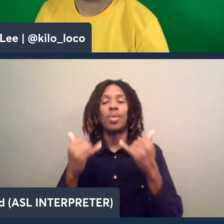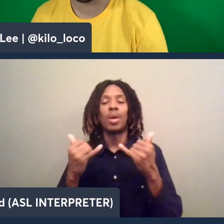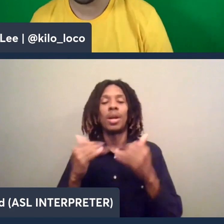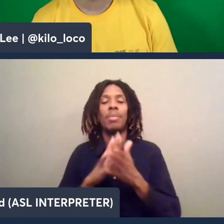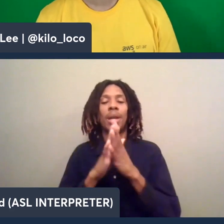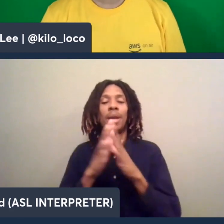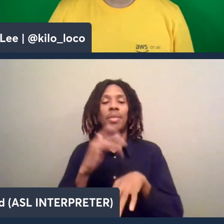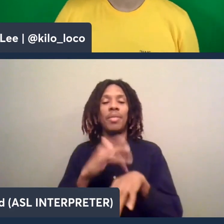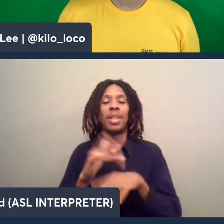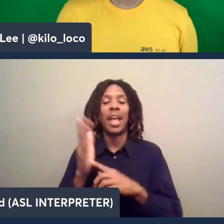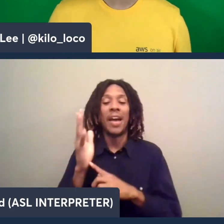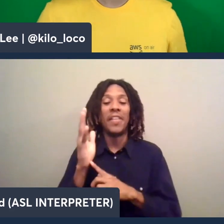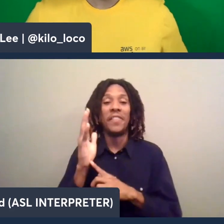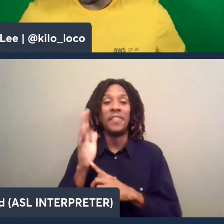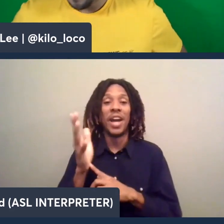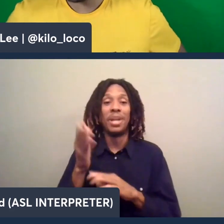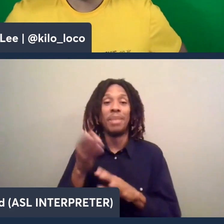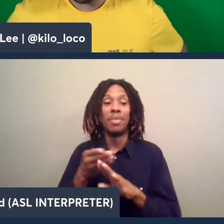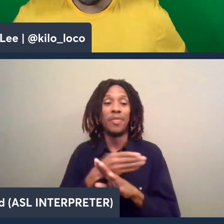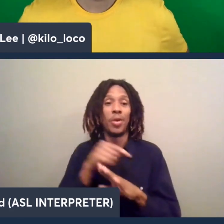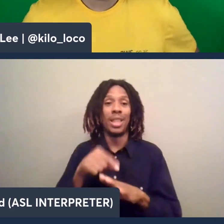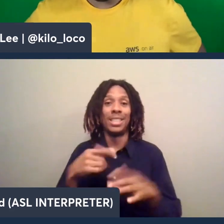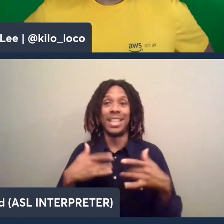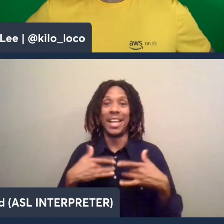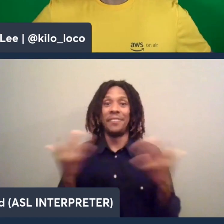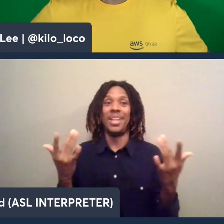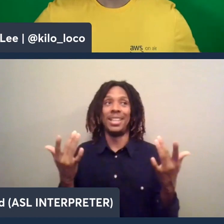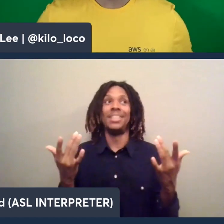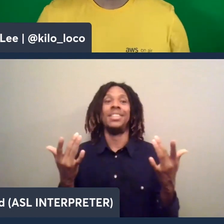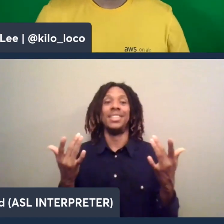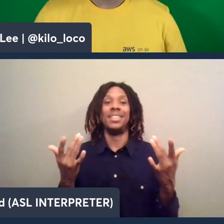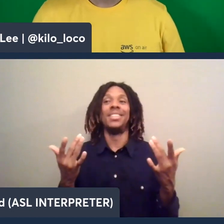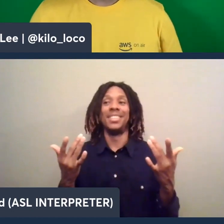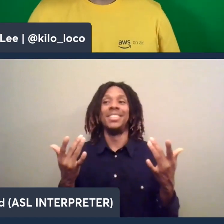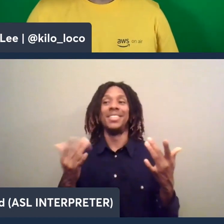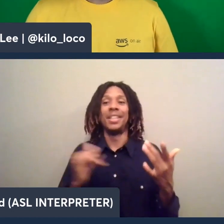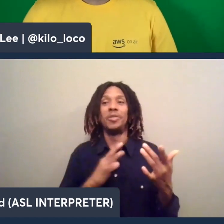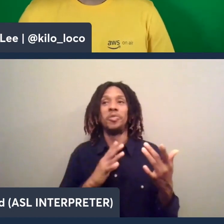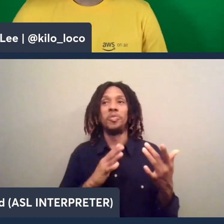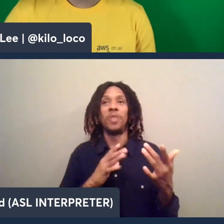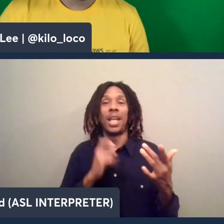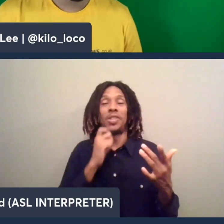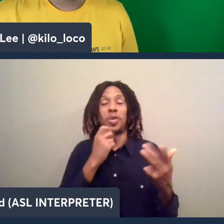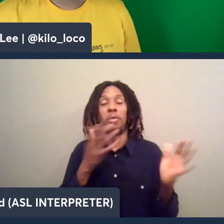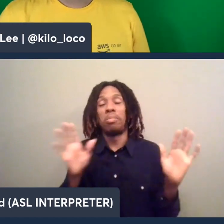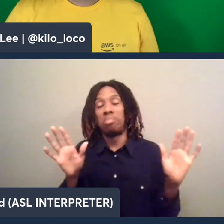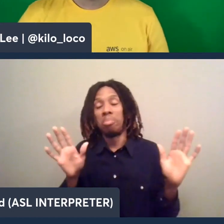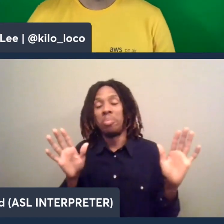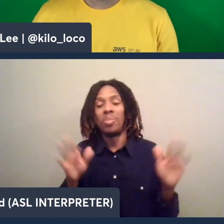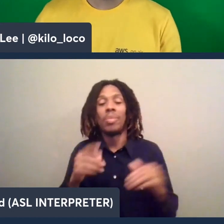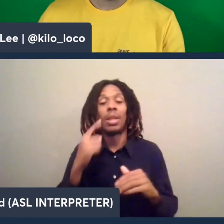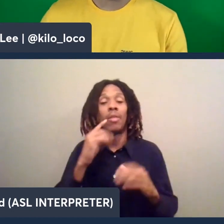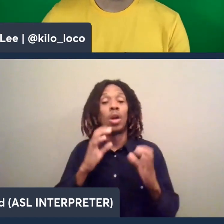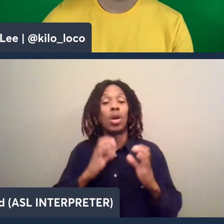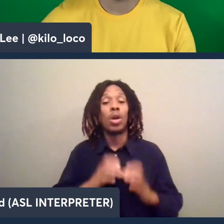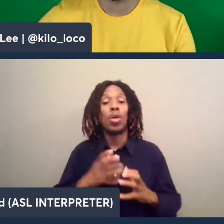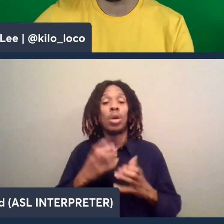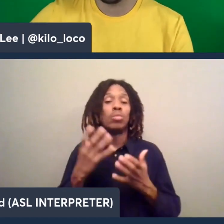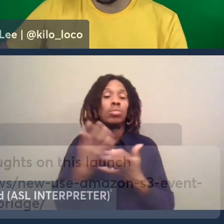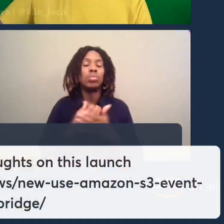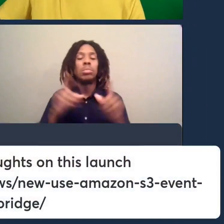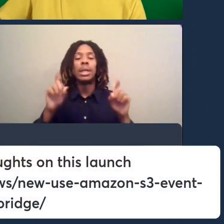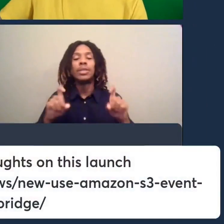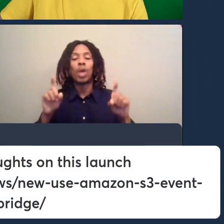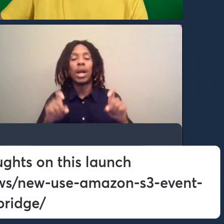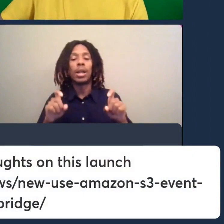available 5 minutes before we started talking here. So that is pretty cool. So for customers who want to try this out,